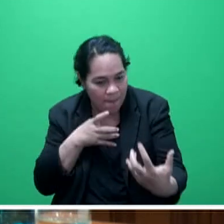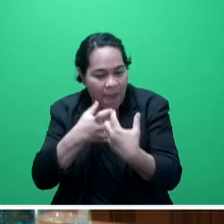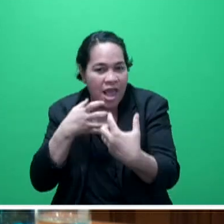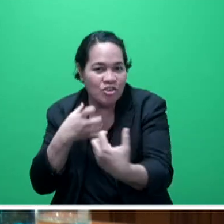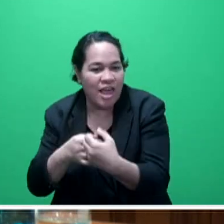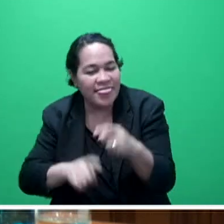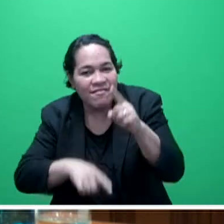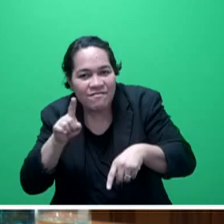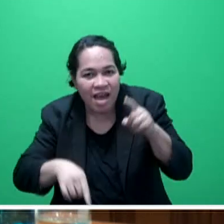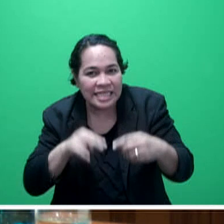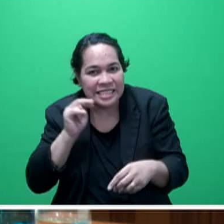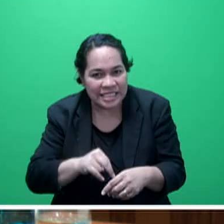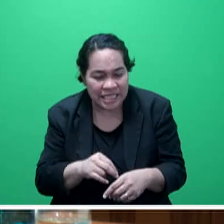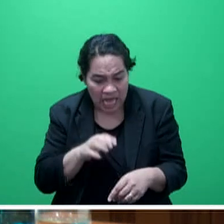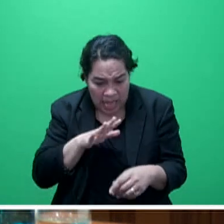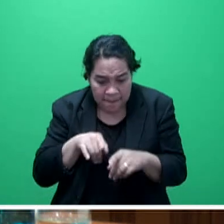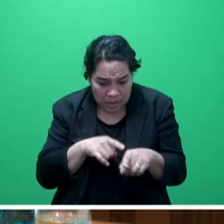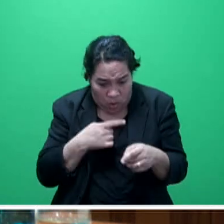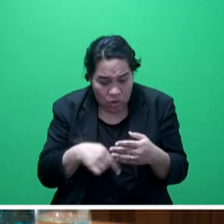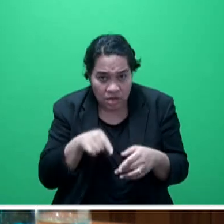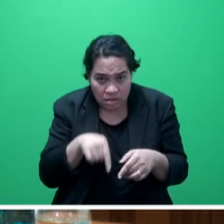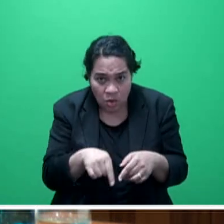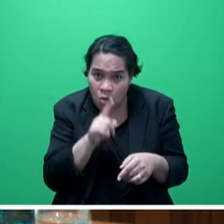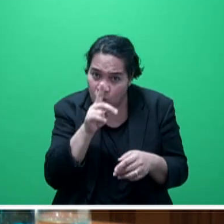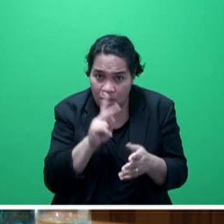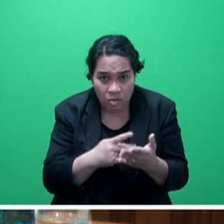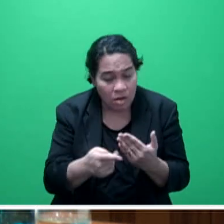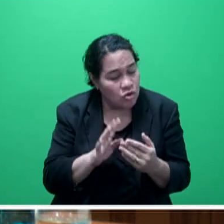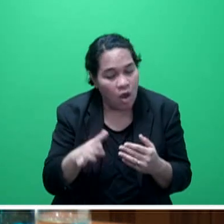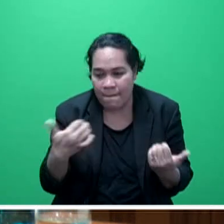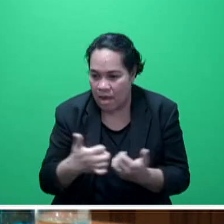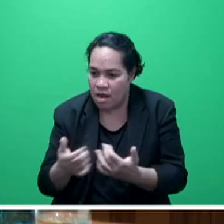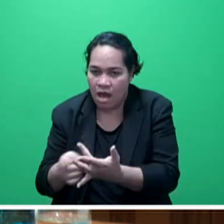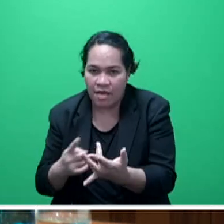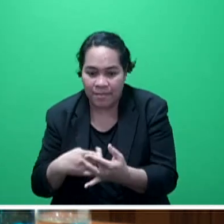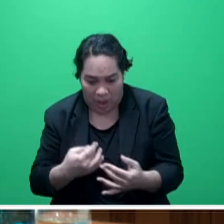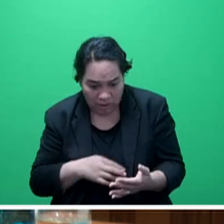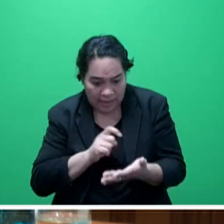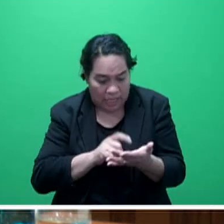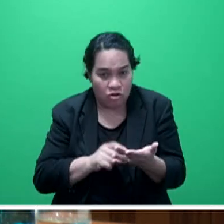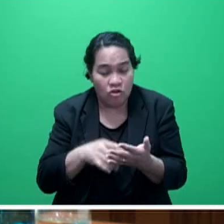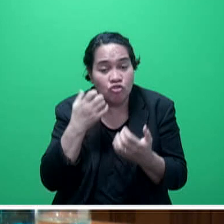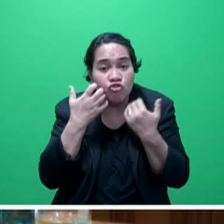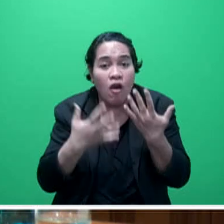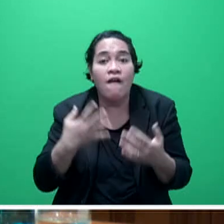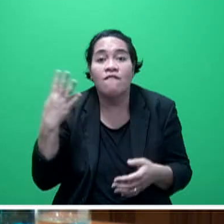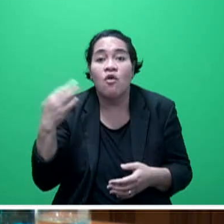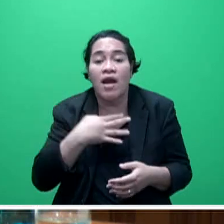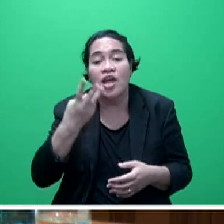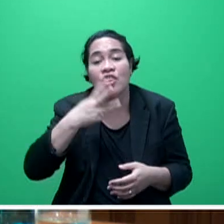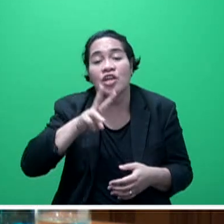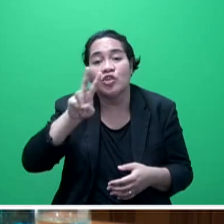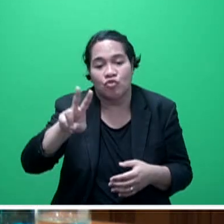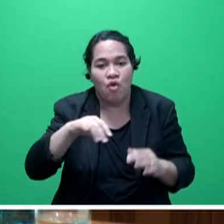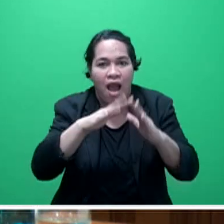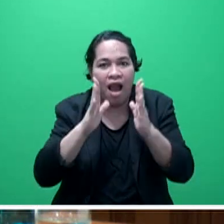program is not the only program to assist first home owners. Our calculations show a total of 432 households will be